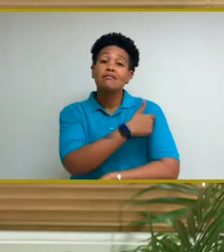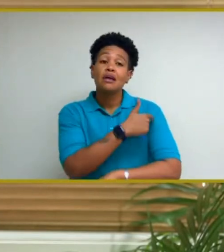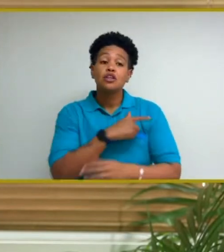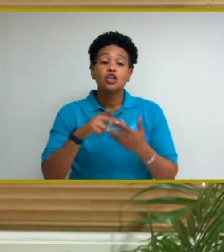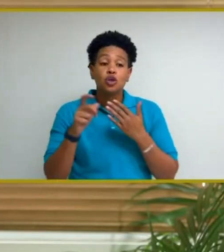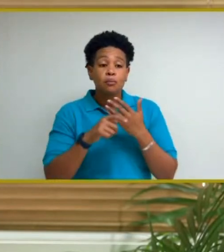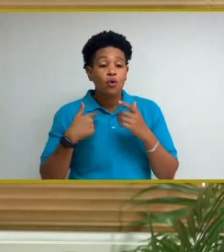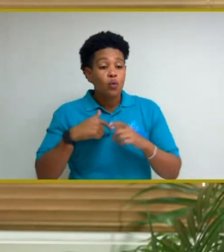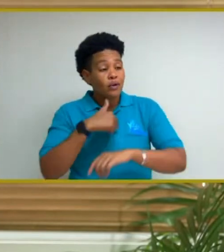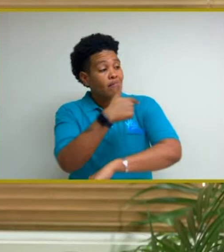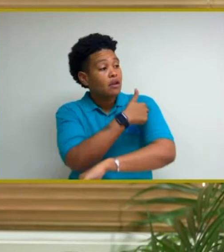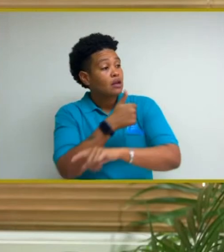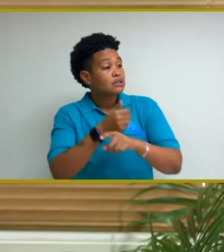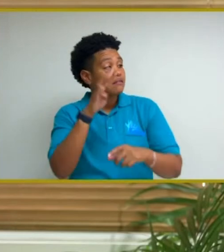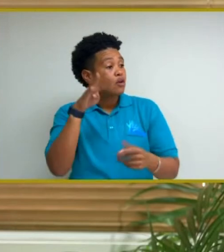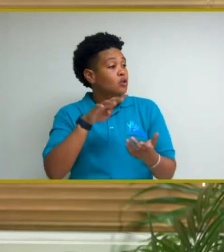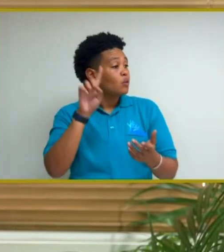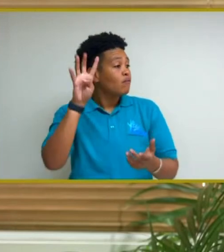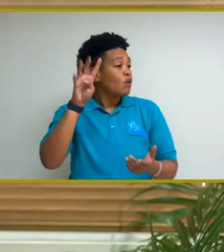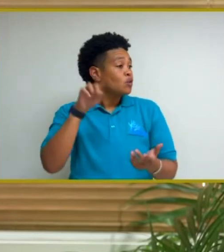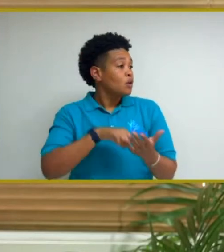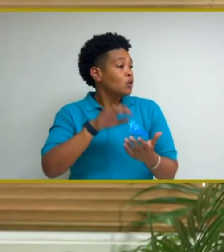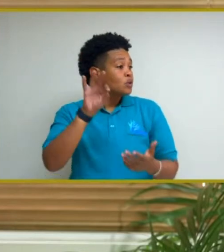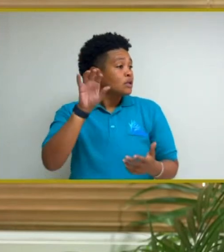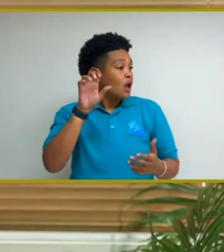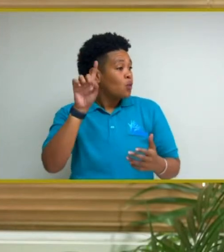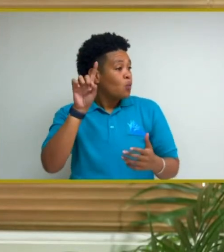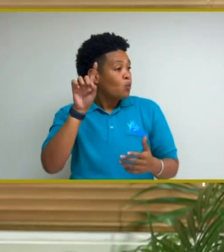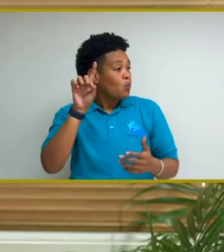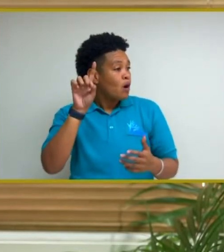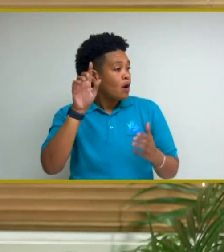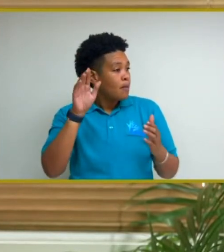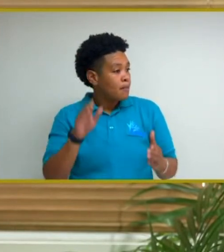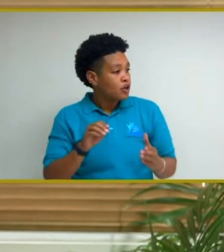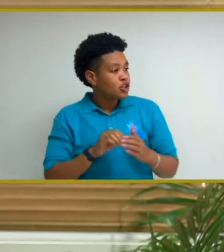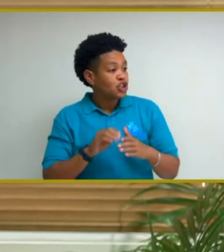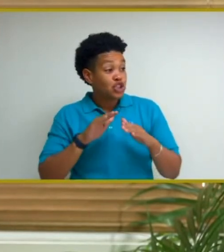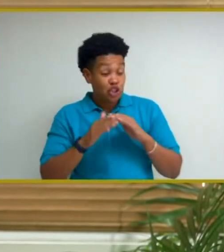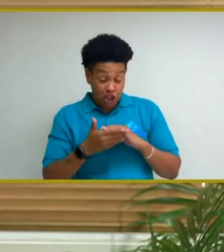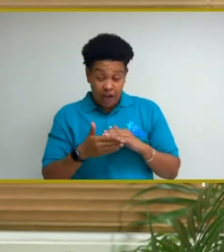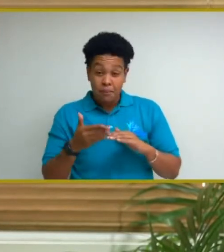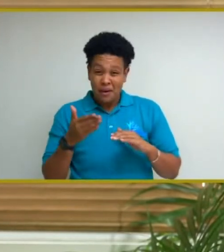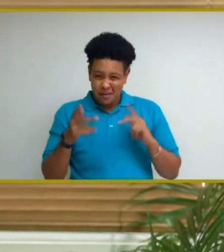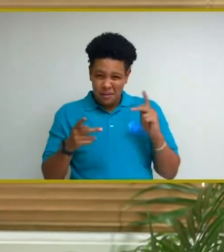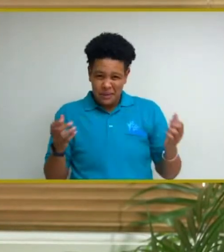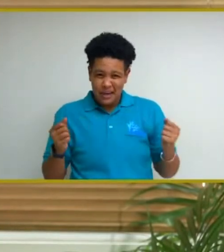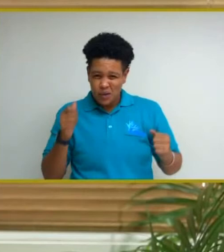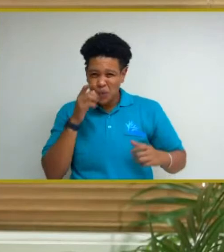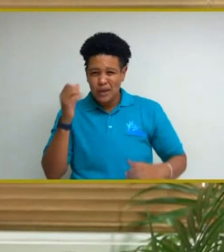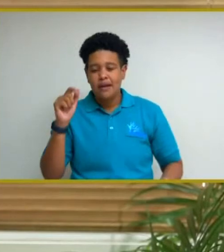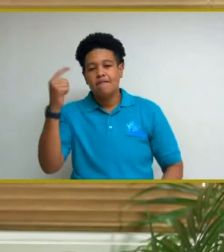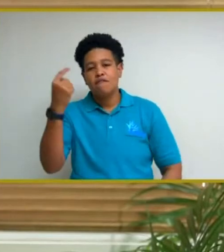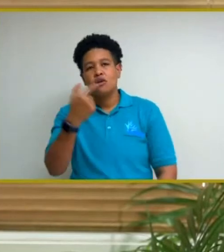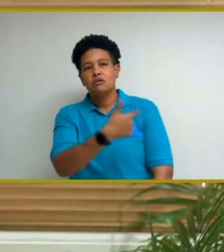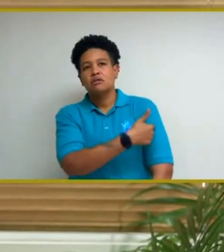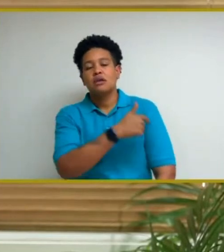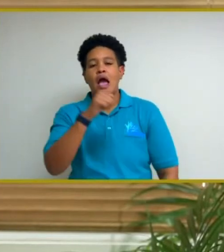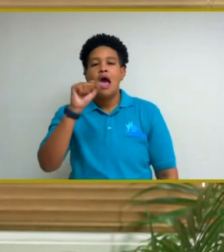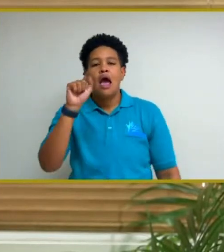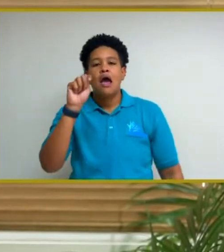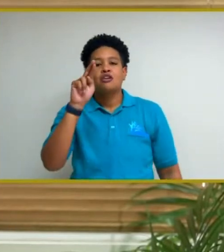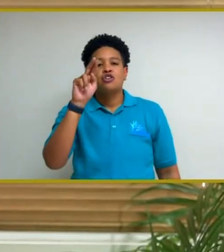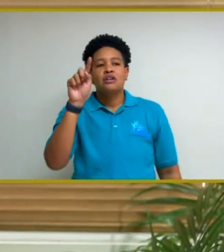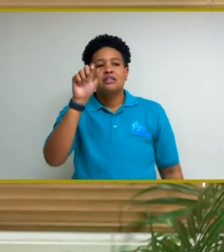41,901 persons in Jamaica, and have received the first dose of the COVID-19, who have received the first dose of the